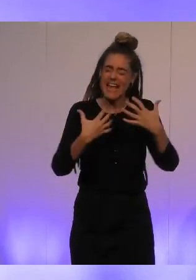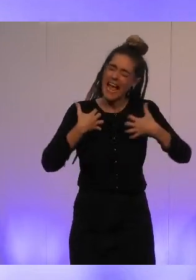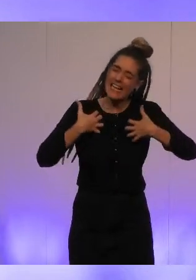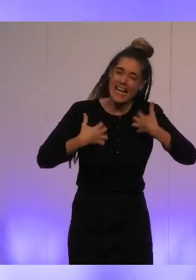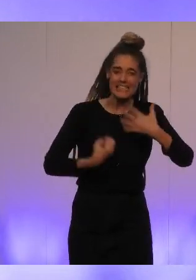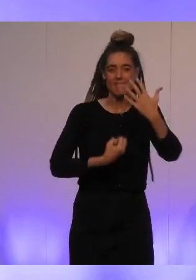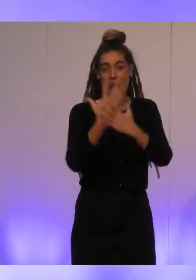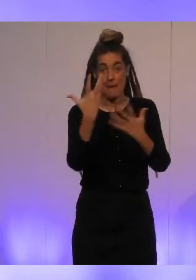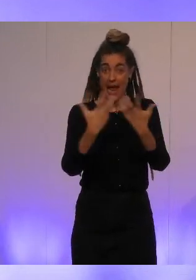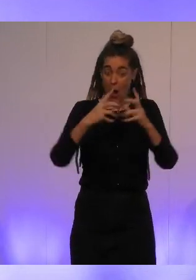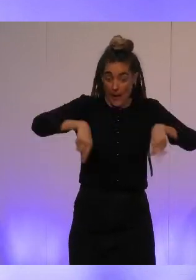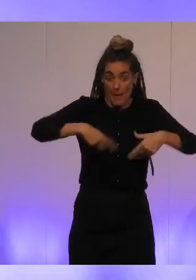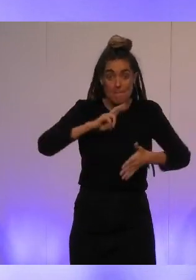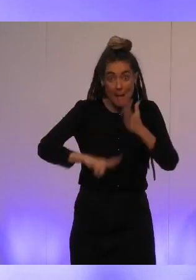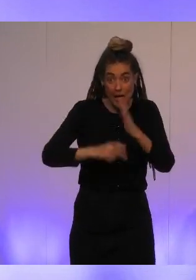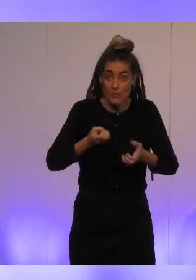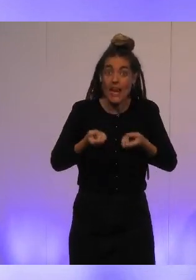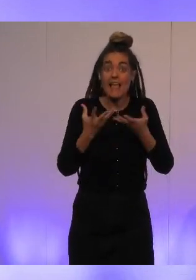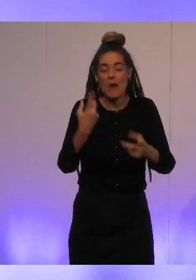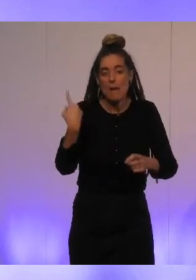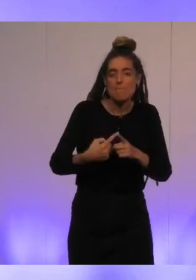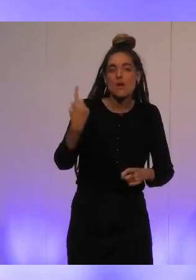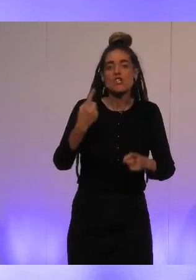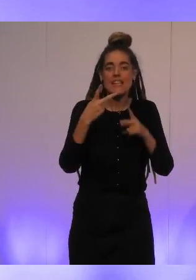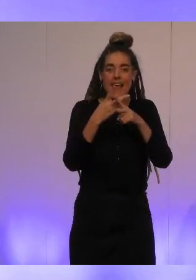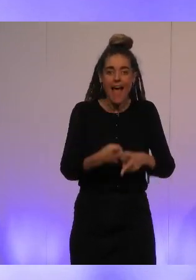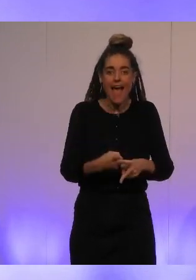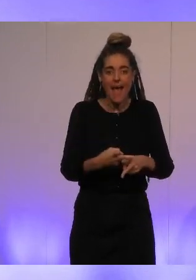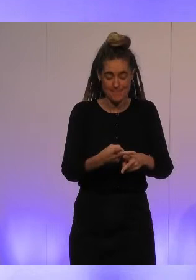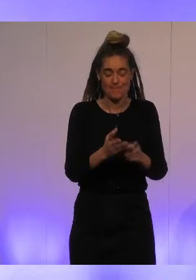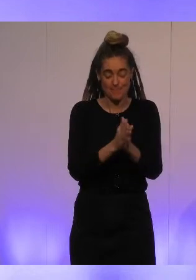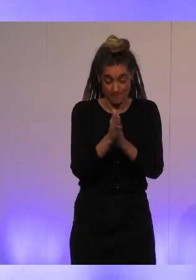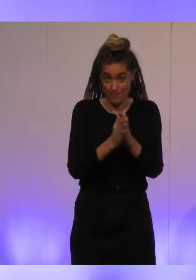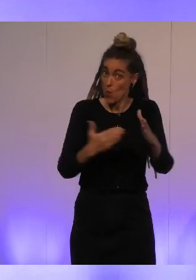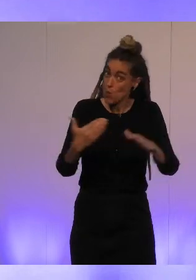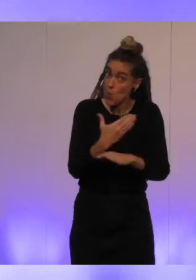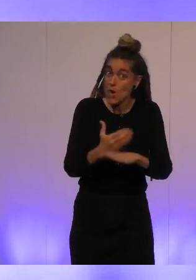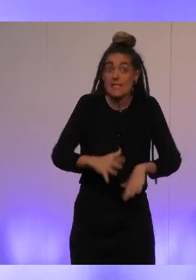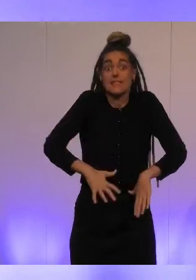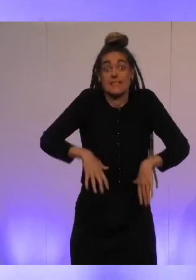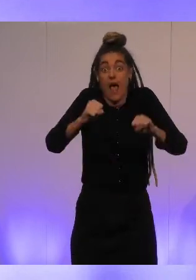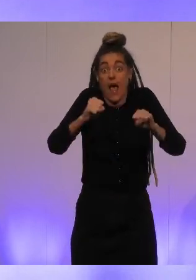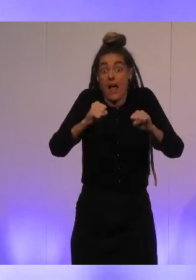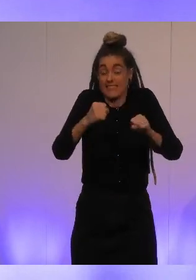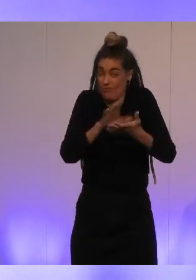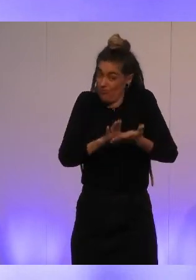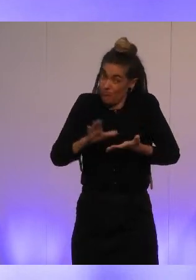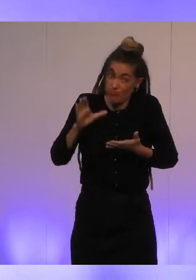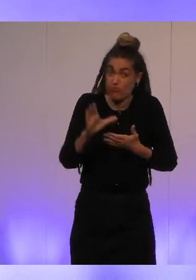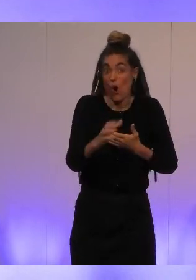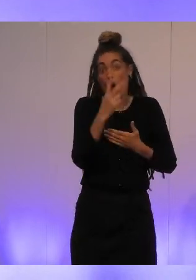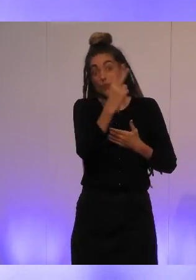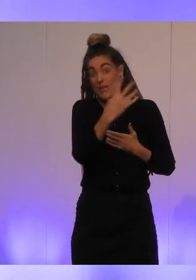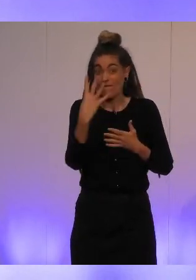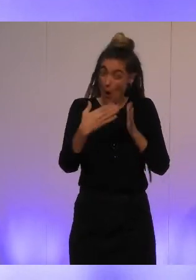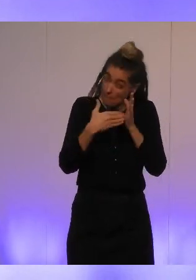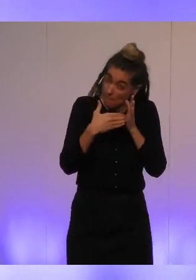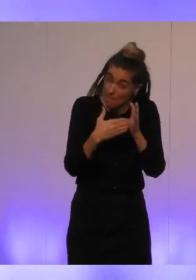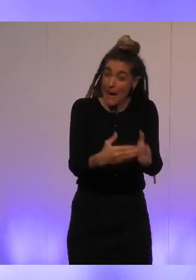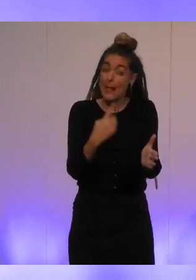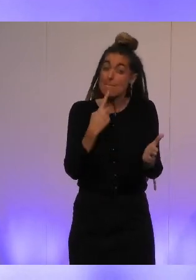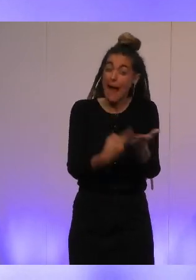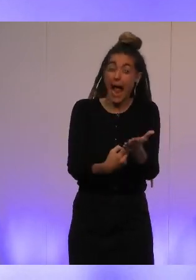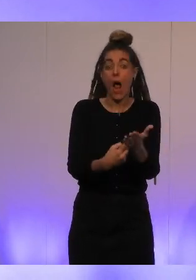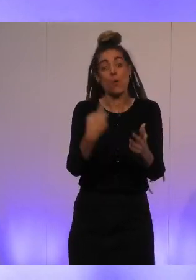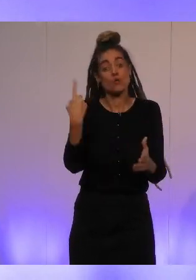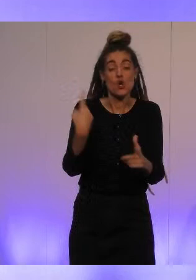plan to deliver emergency care. Work has started on the £24 million Urgent and Emergency Care Department,